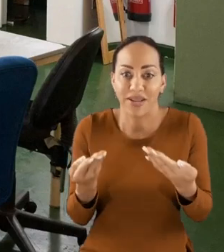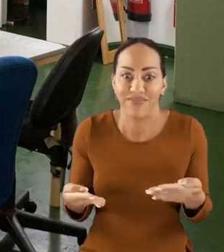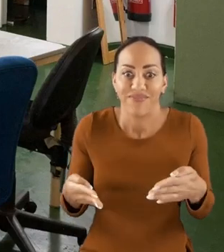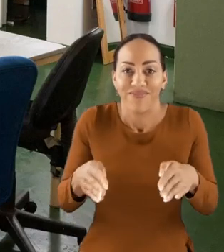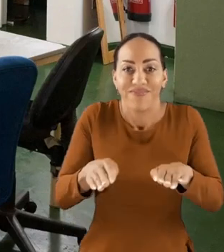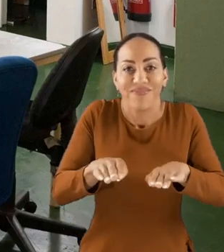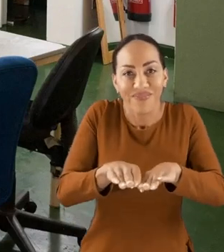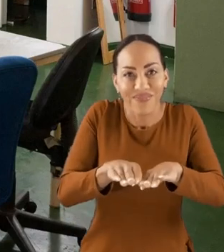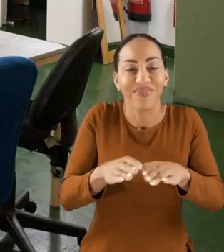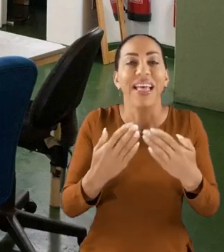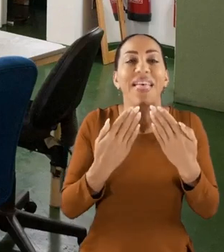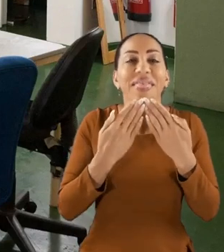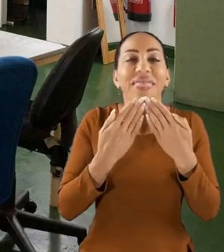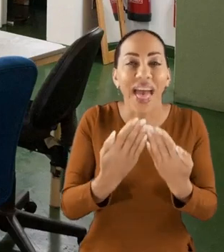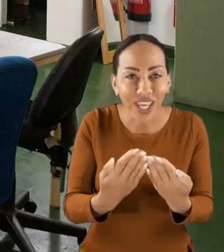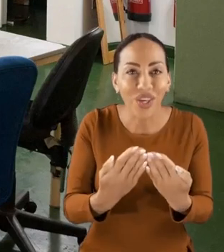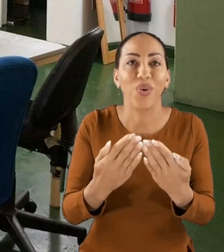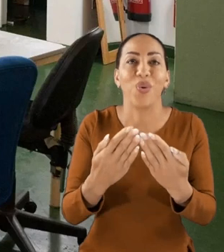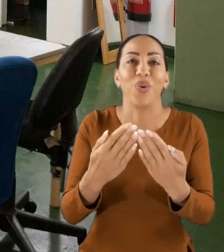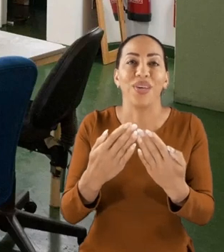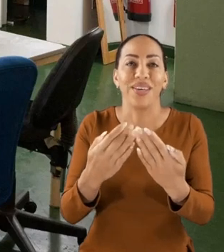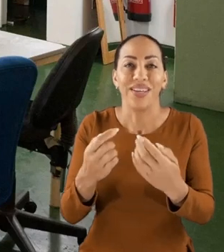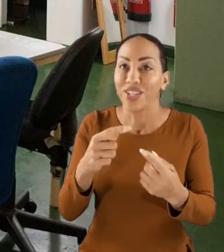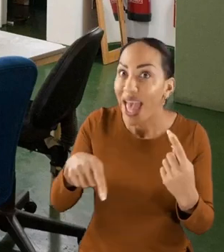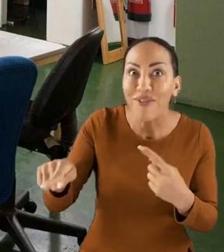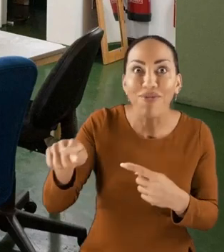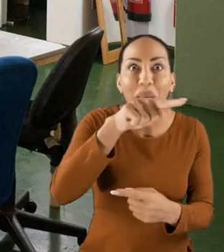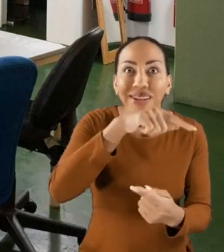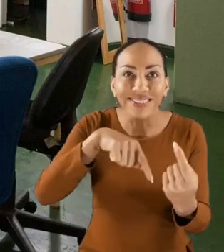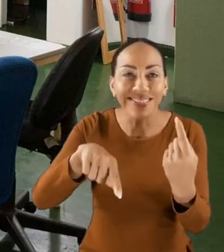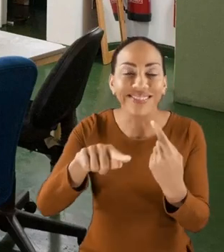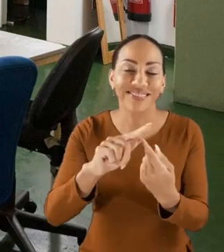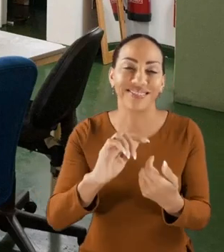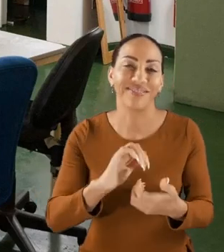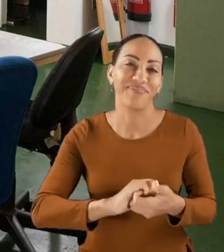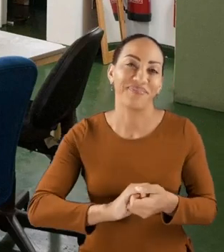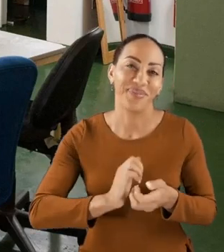the event to a close and say thank you very much to everyone